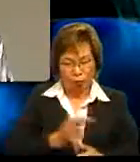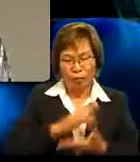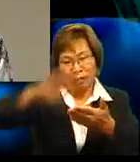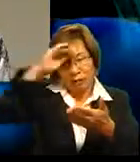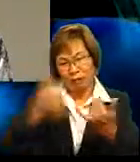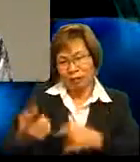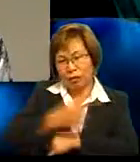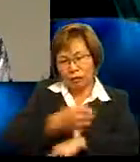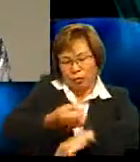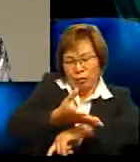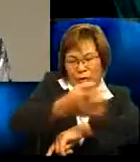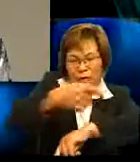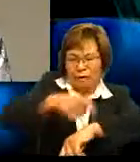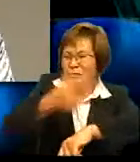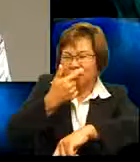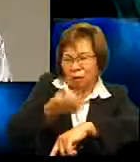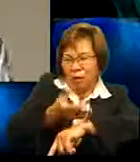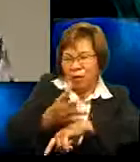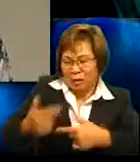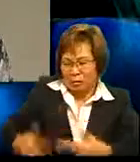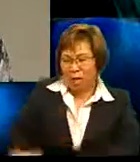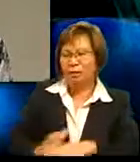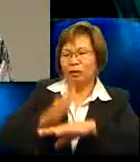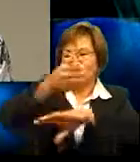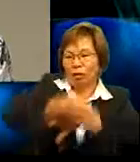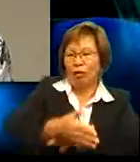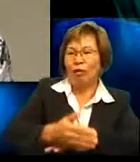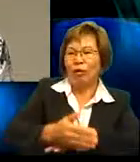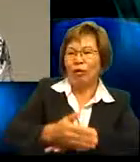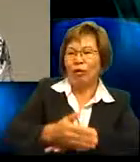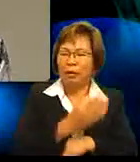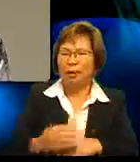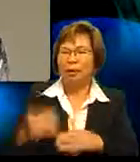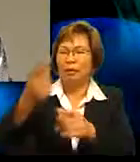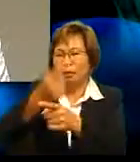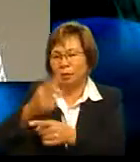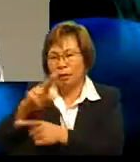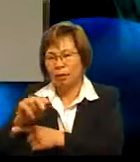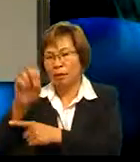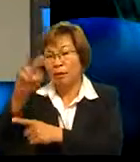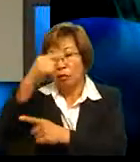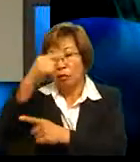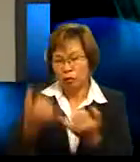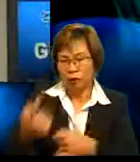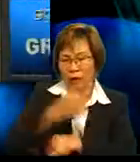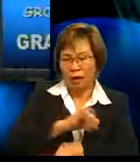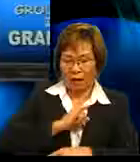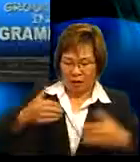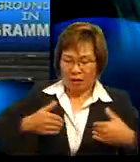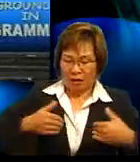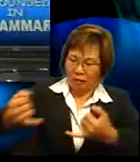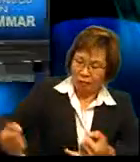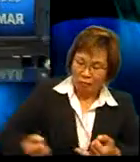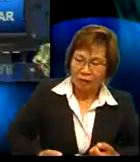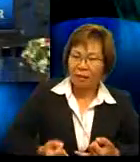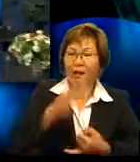So, without wasting any more time, let's go over the common and proper nouns. For today, I have